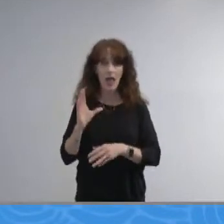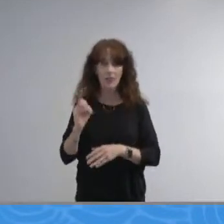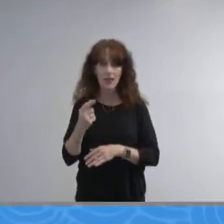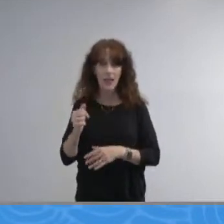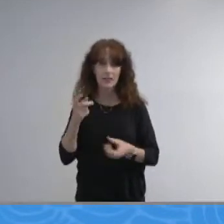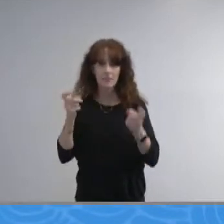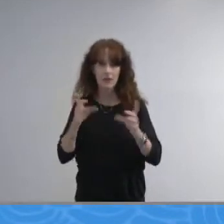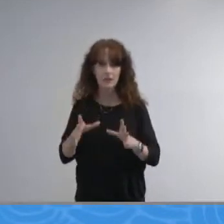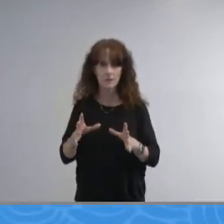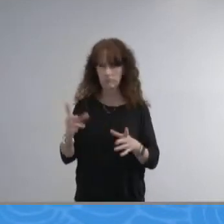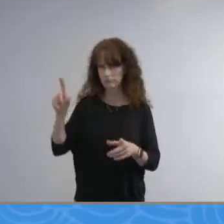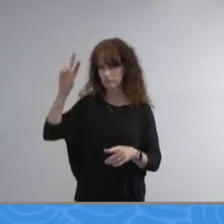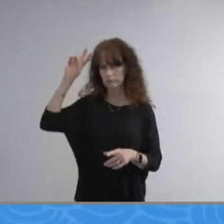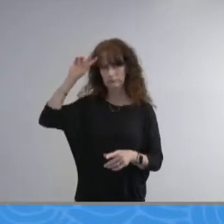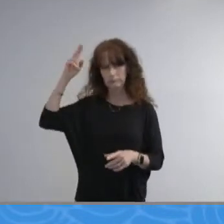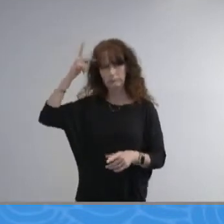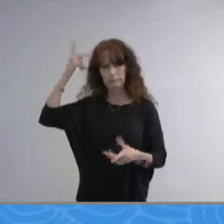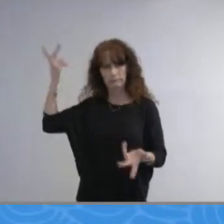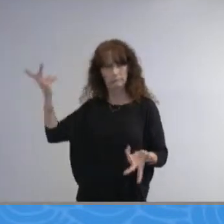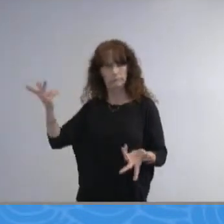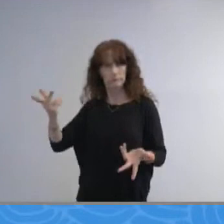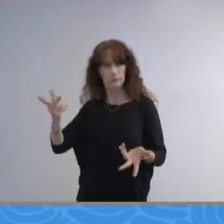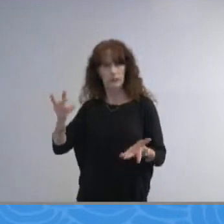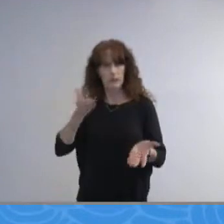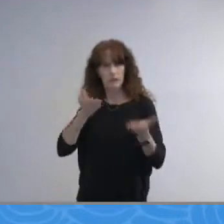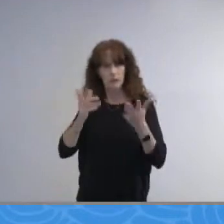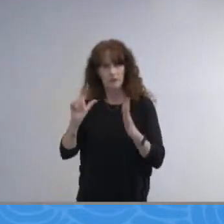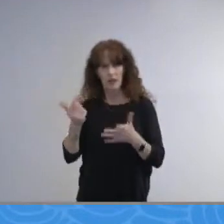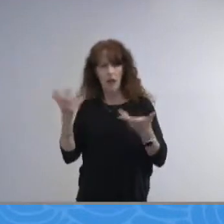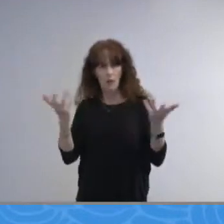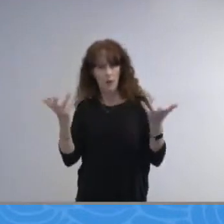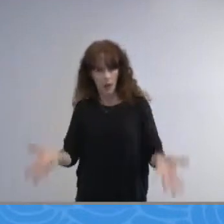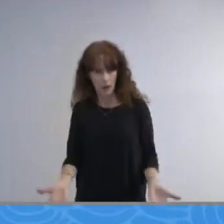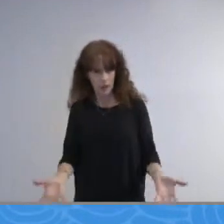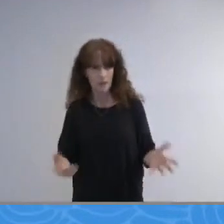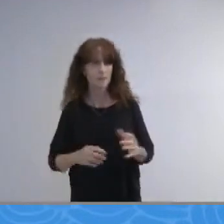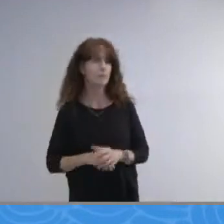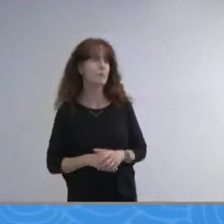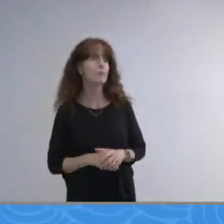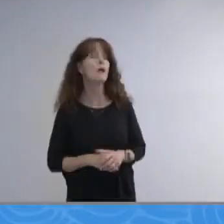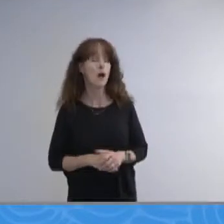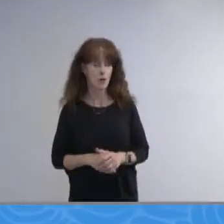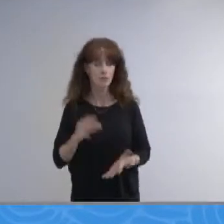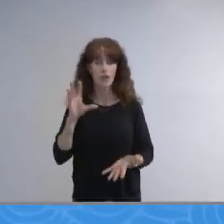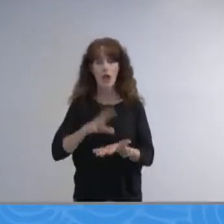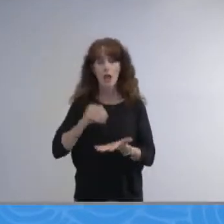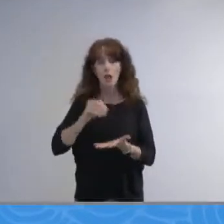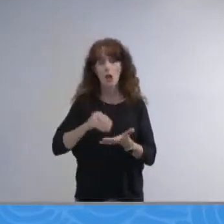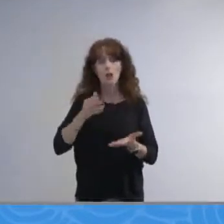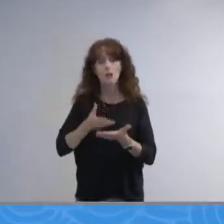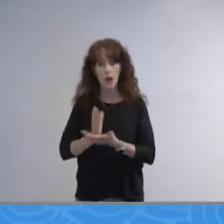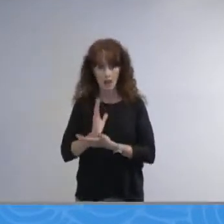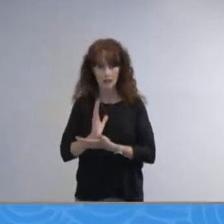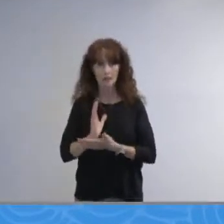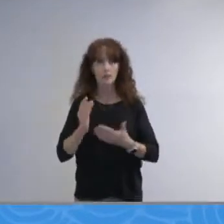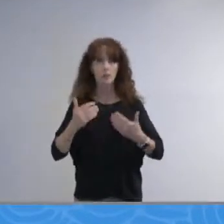clue about a service log. No clue about service log. At Learning Rights, we do